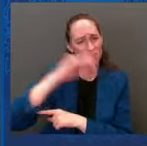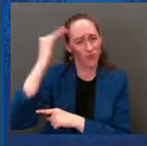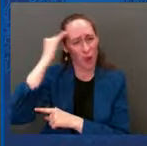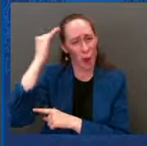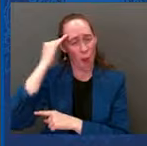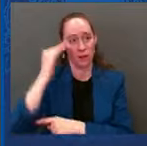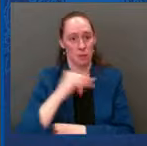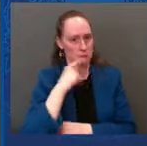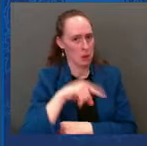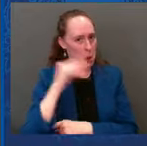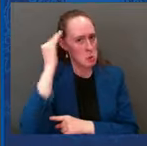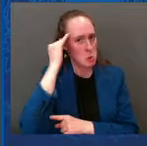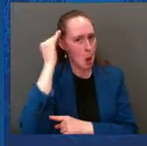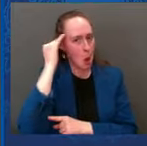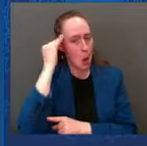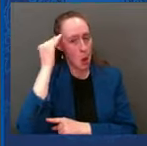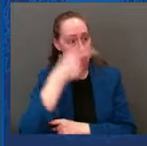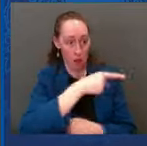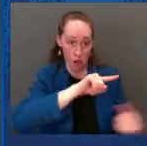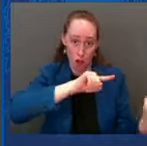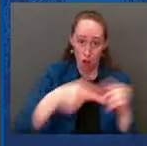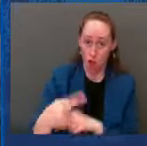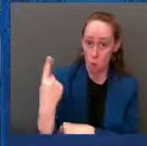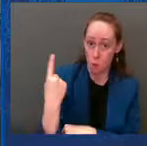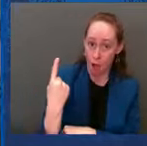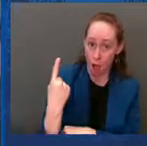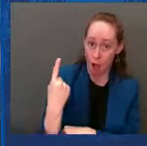all. It's a sacred oath.